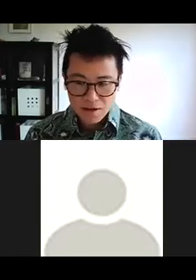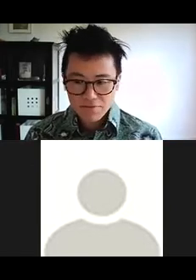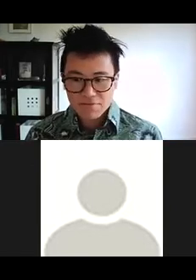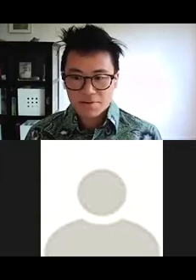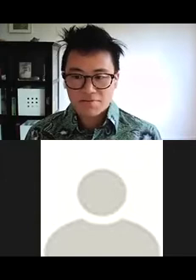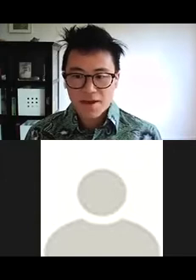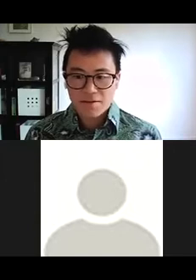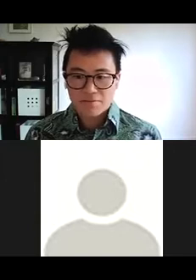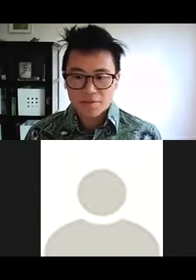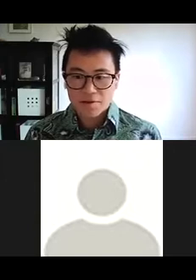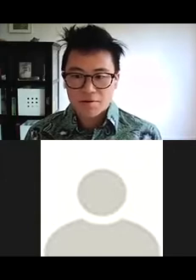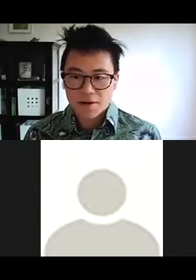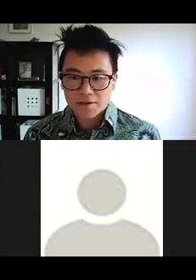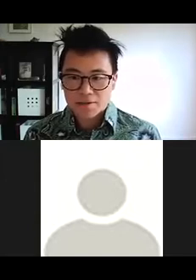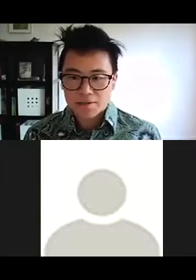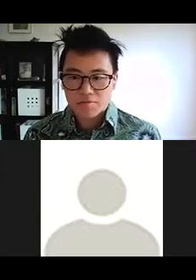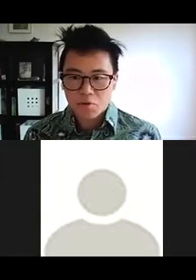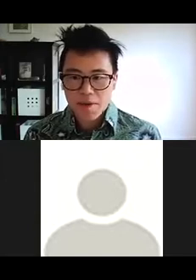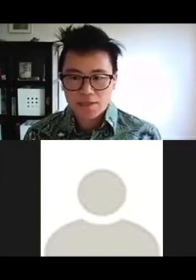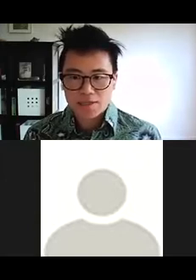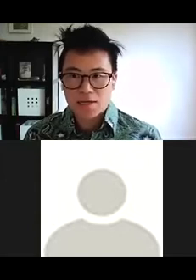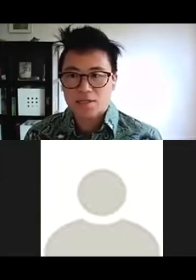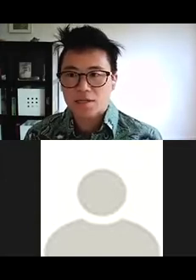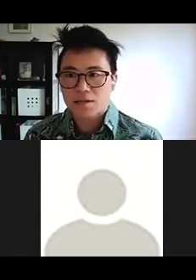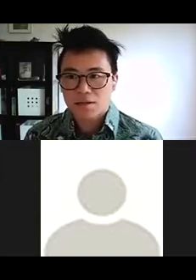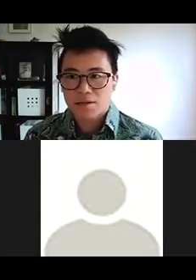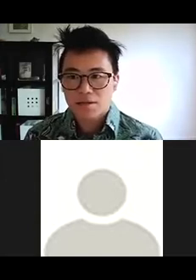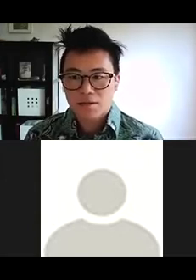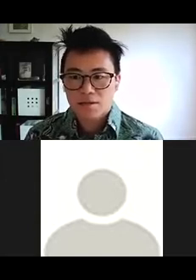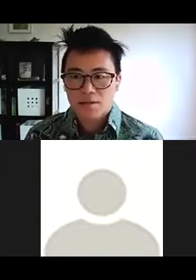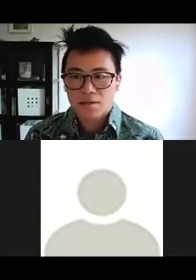5:30 to 5:35 or so. Report back discussion.